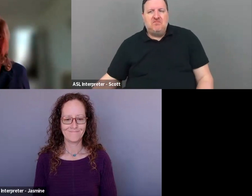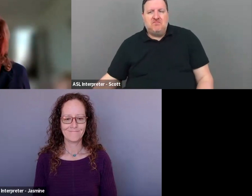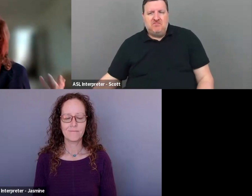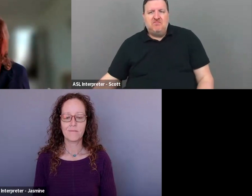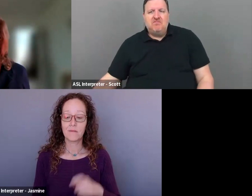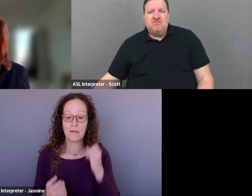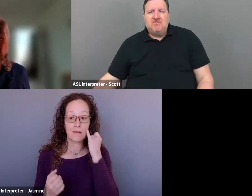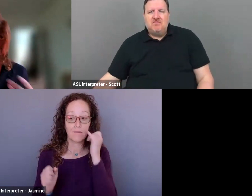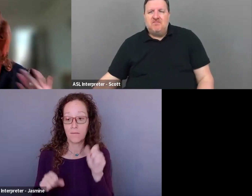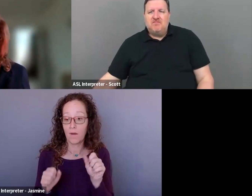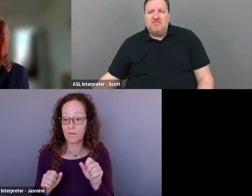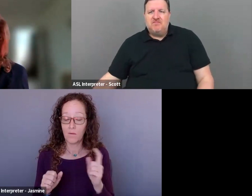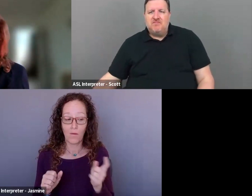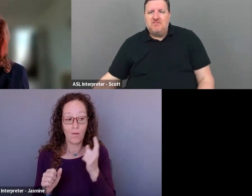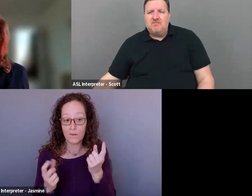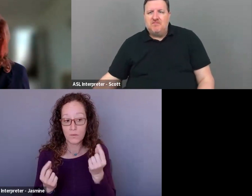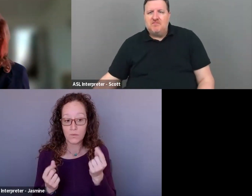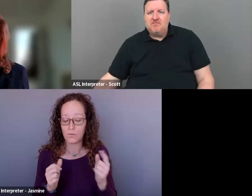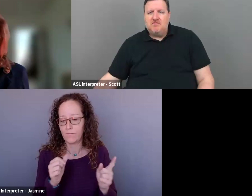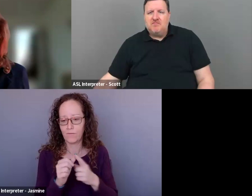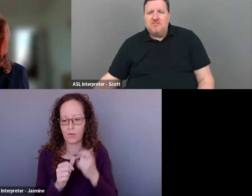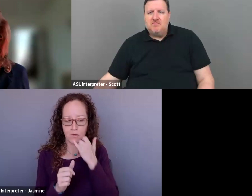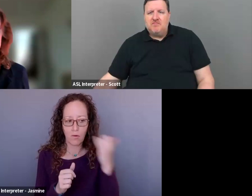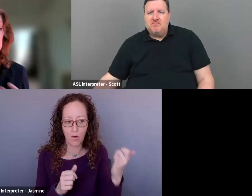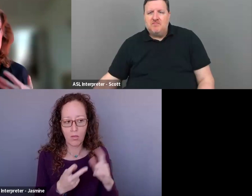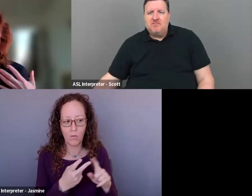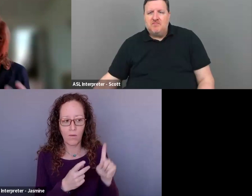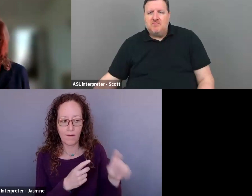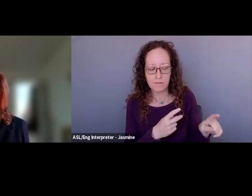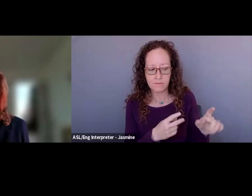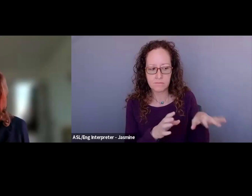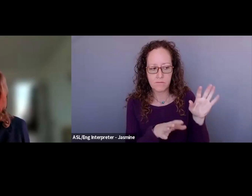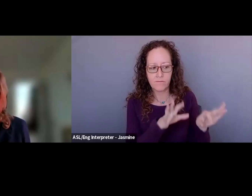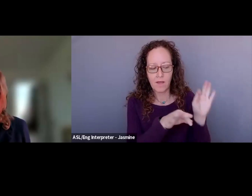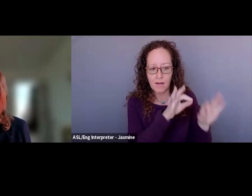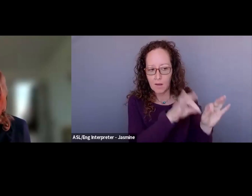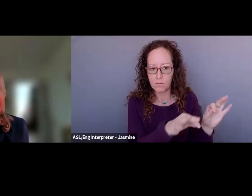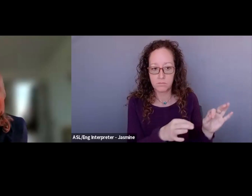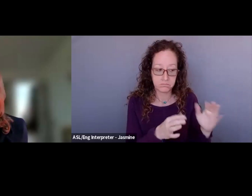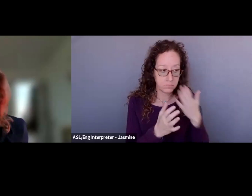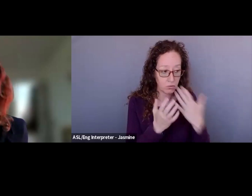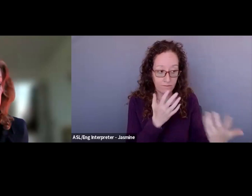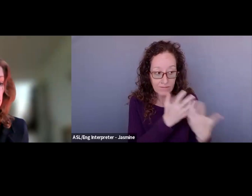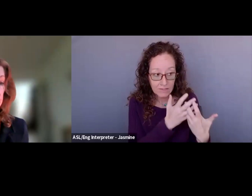call first or find out from them to see if it is a good fit.